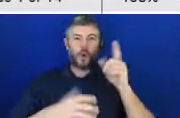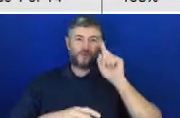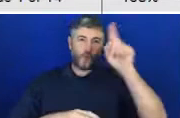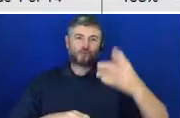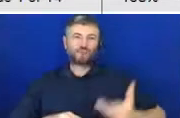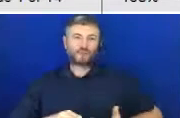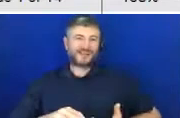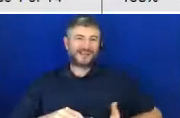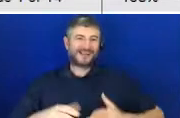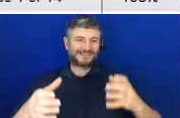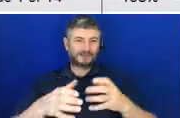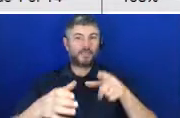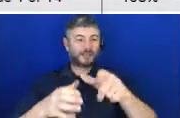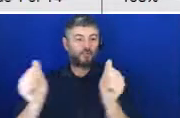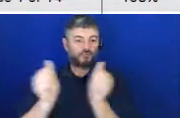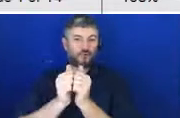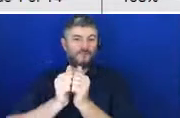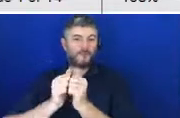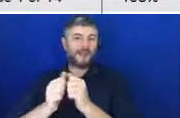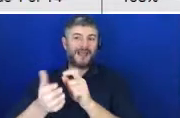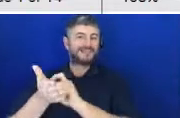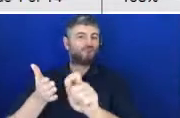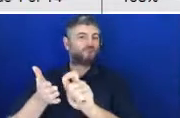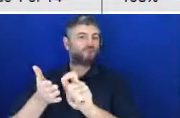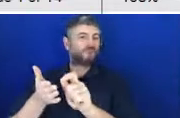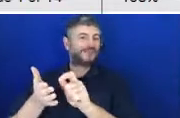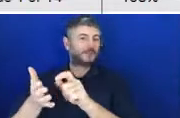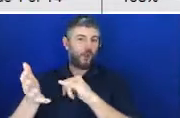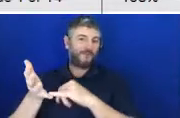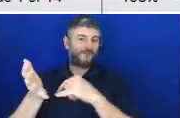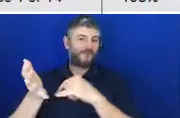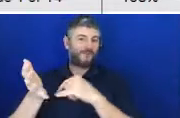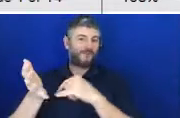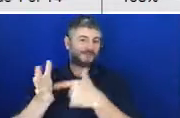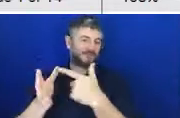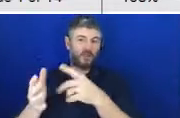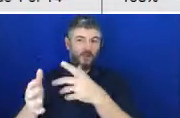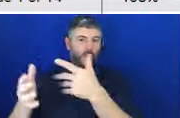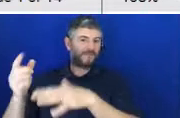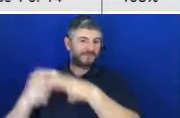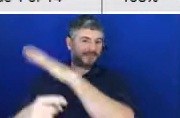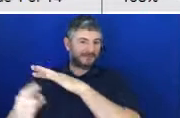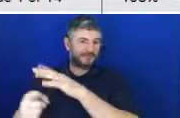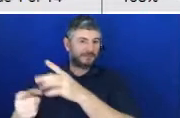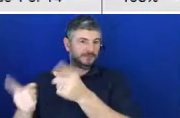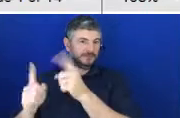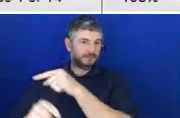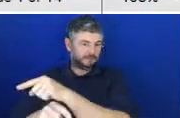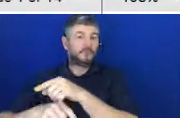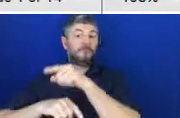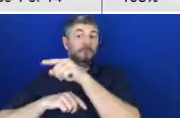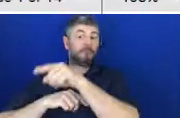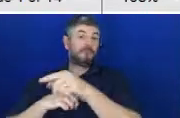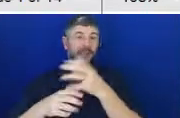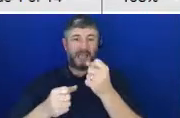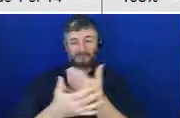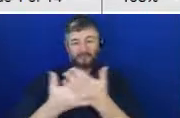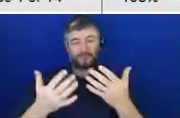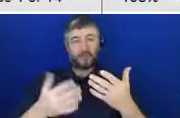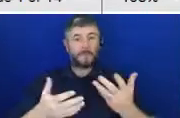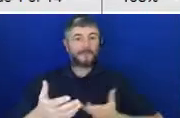approved by the Secretary of State. We have over 35,000 members that are made up of business owners and also the people